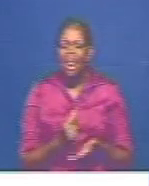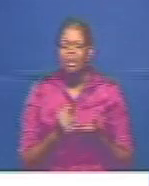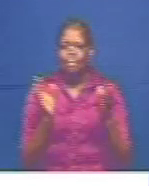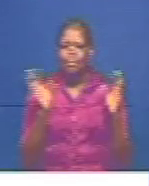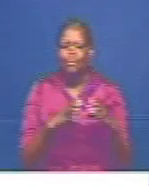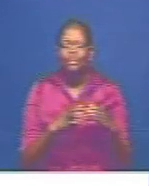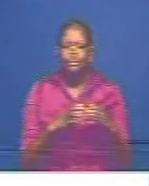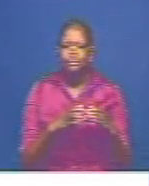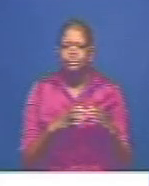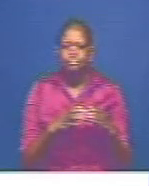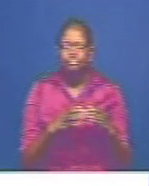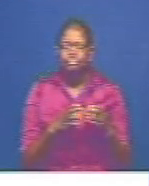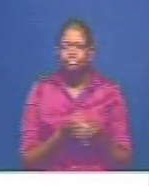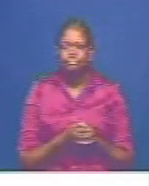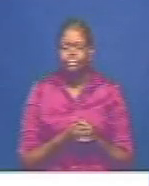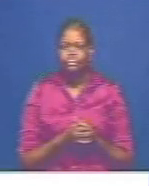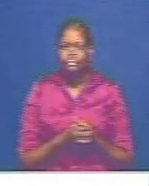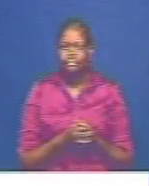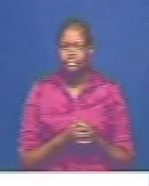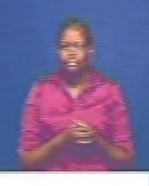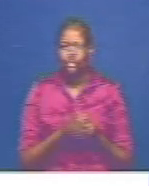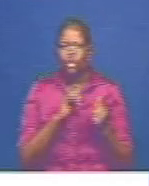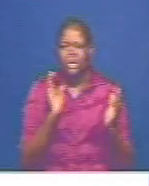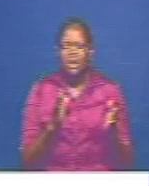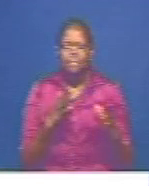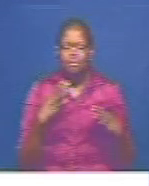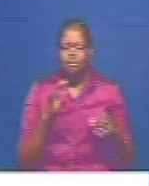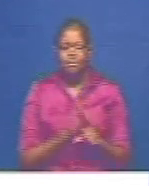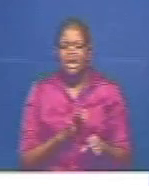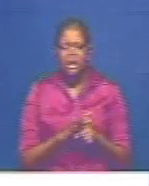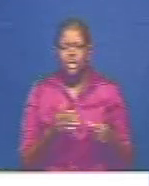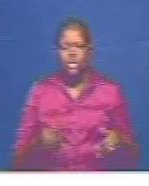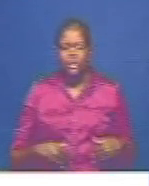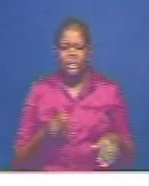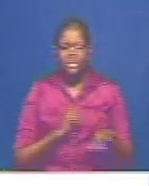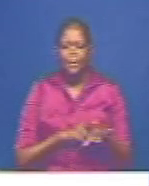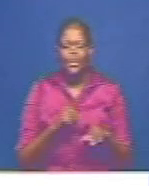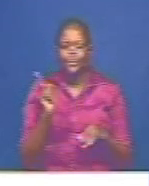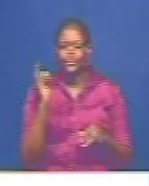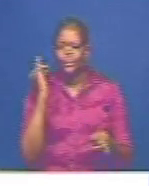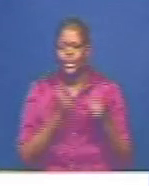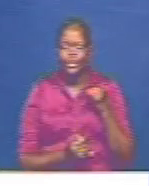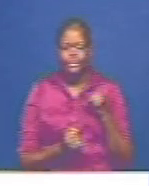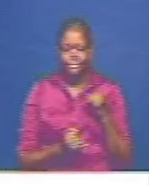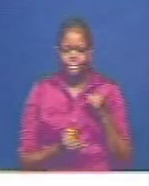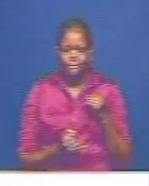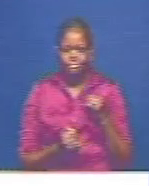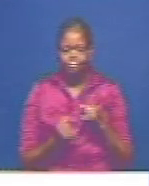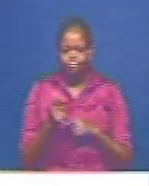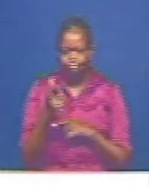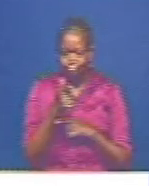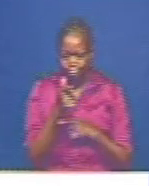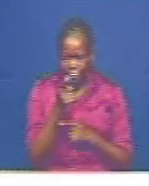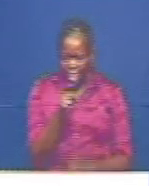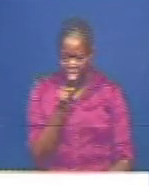community. Yeah? Yes. So, I mean, you're such an encouragement to so many young people. As you're winding up, mm-hmm. your camera should be down on my right.